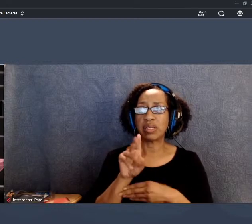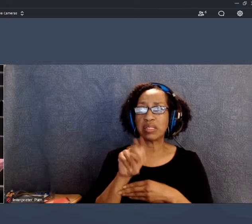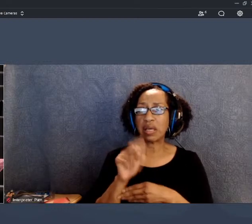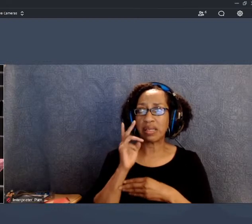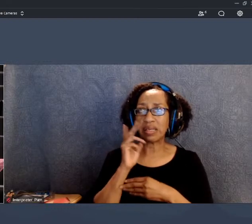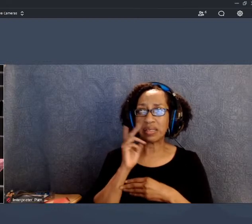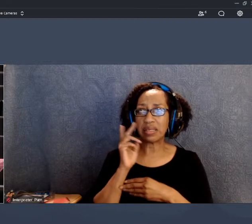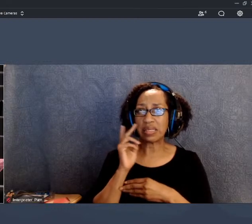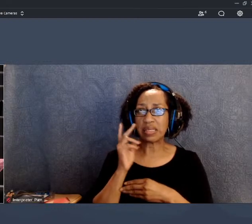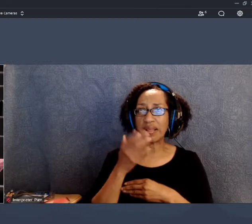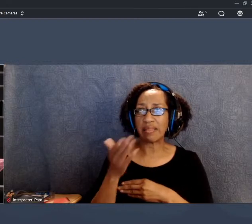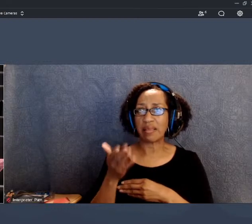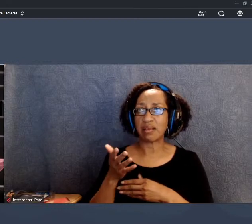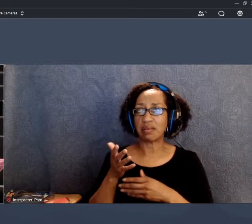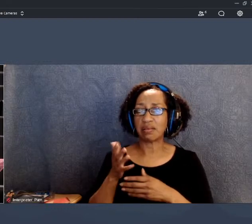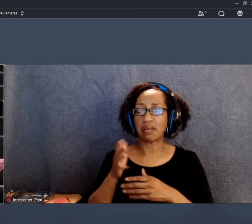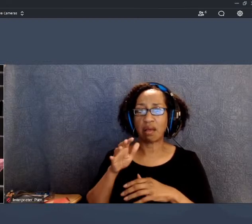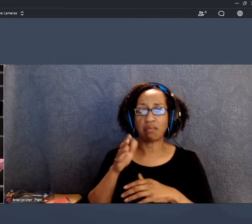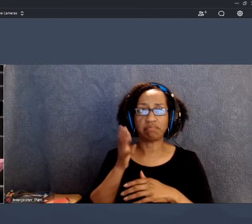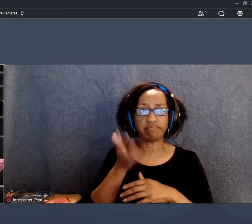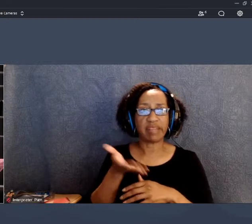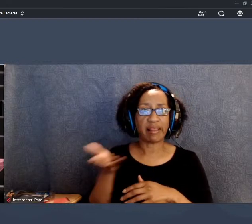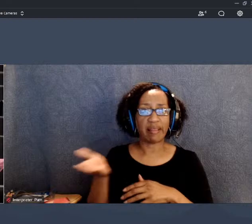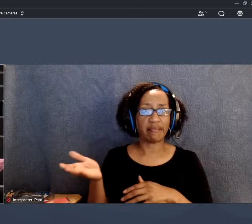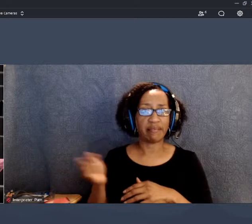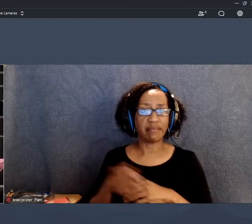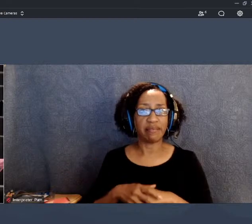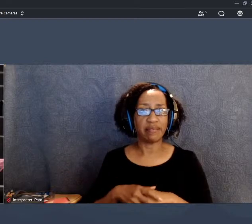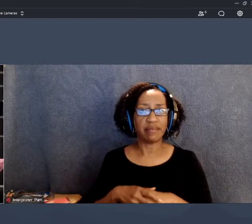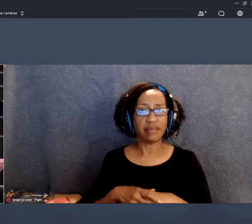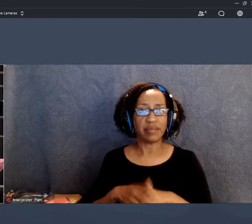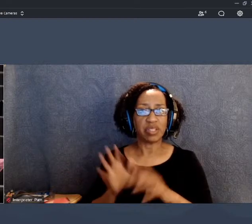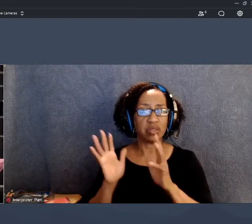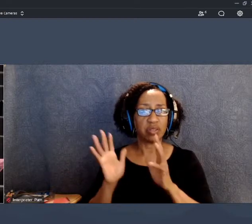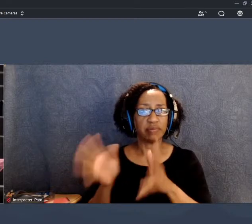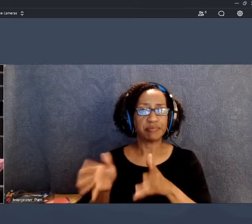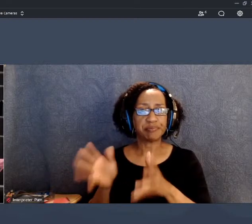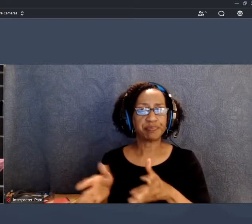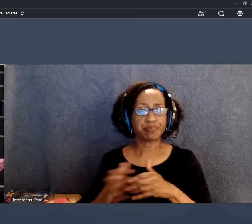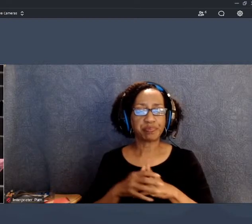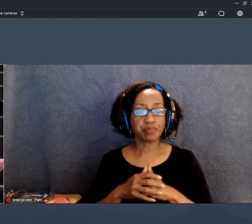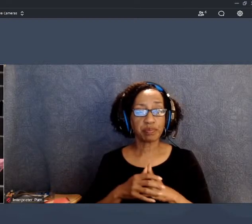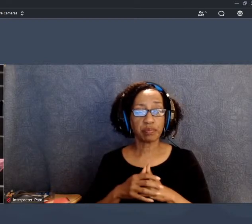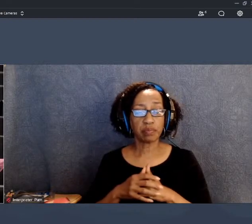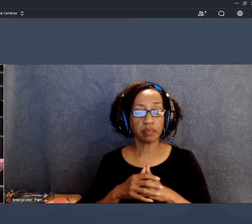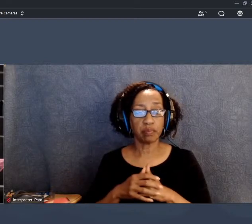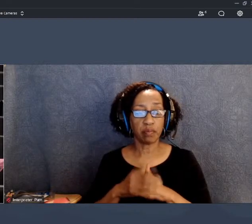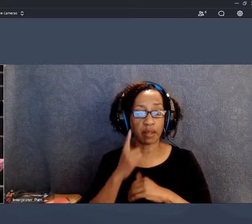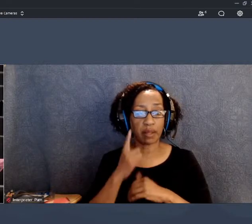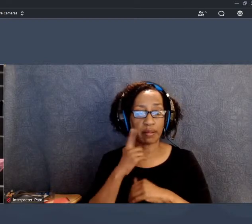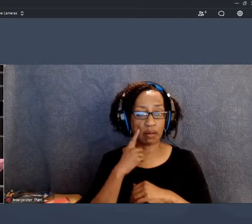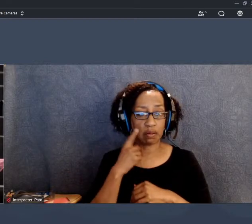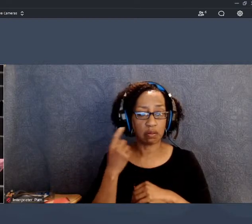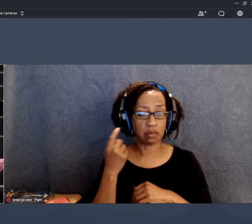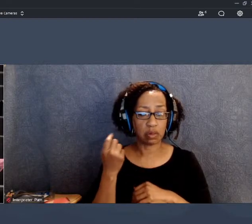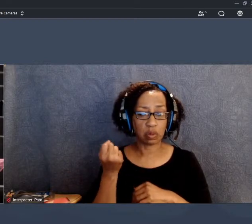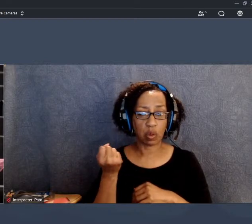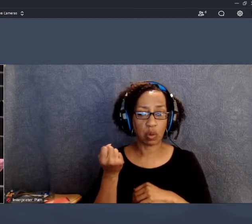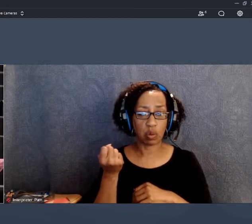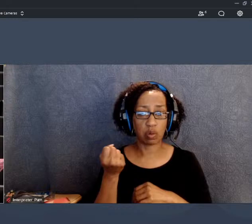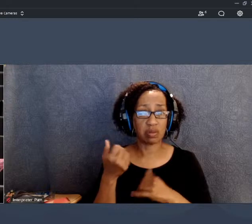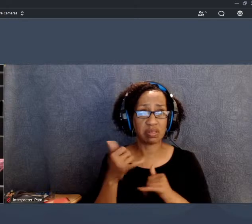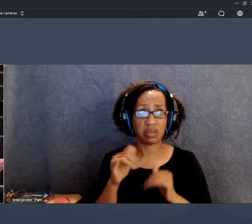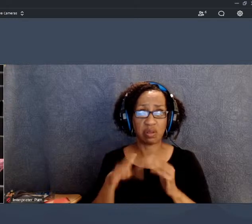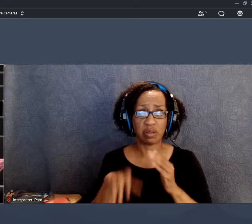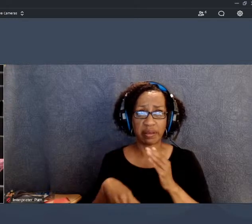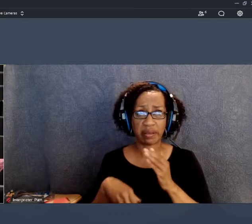eviction moratorium. I still think that this hold, we still have evictions taking place if